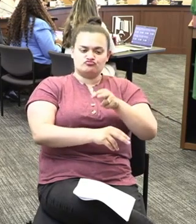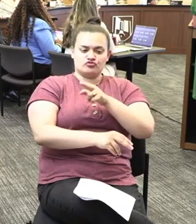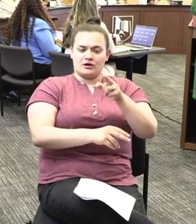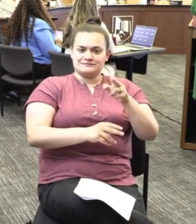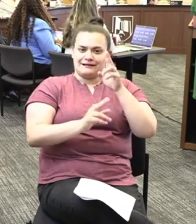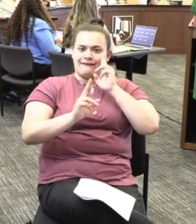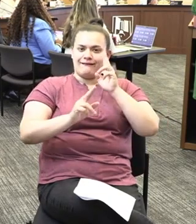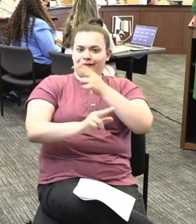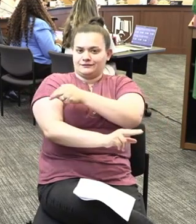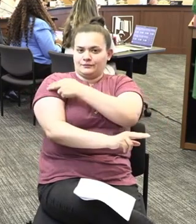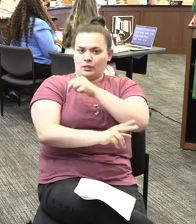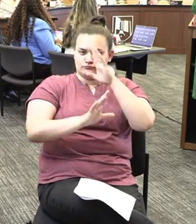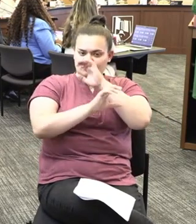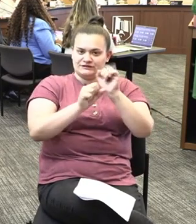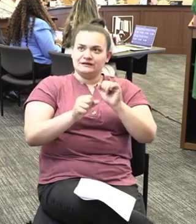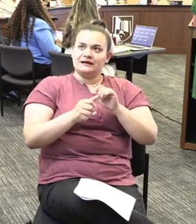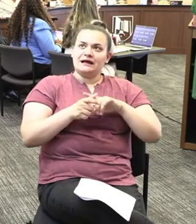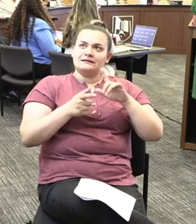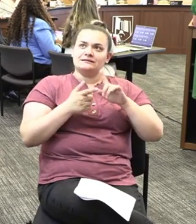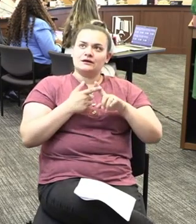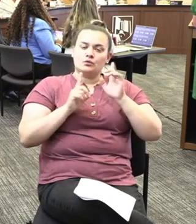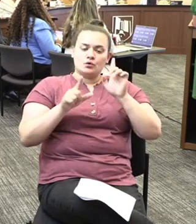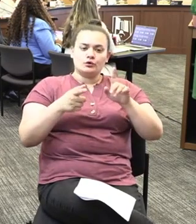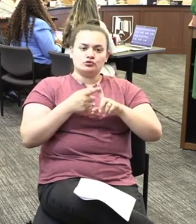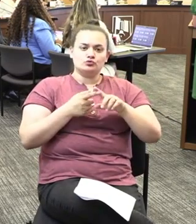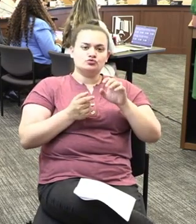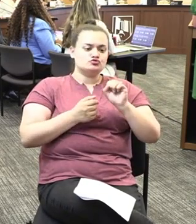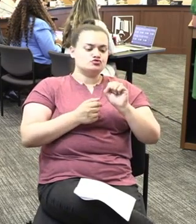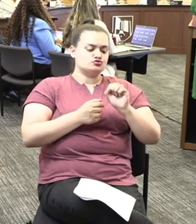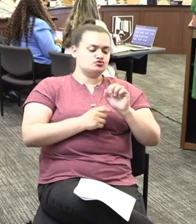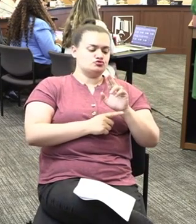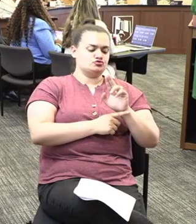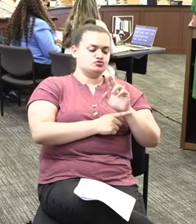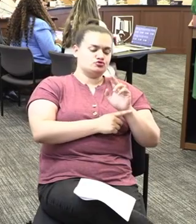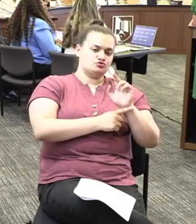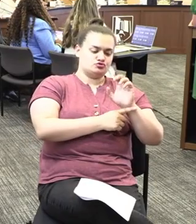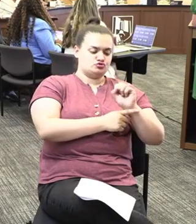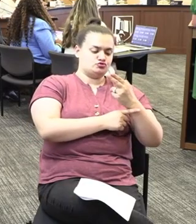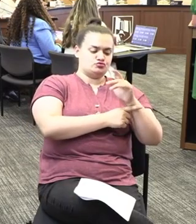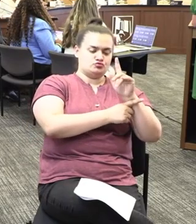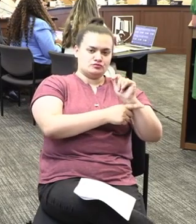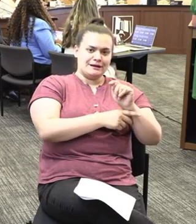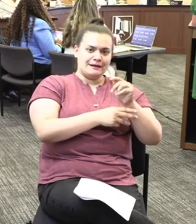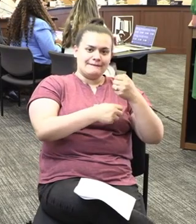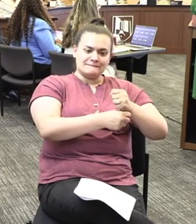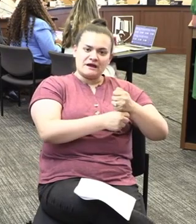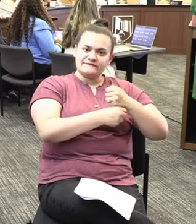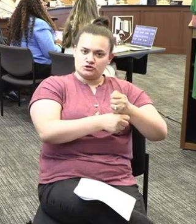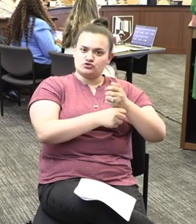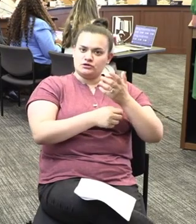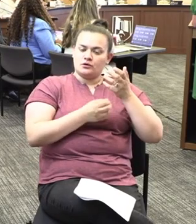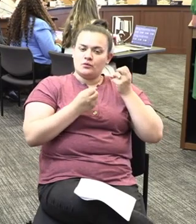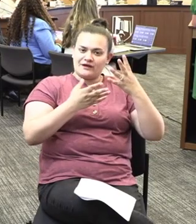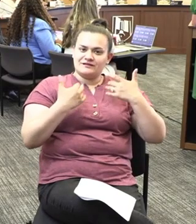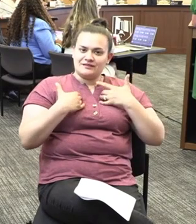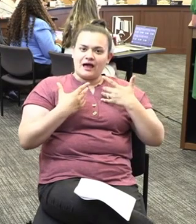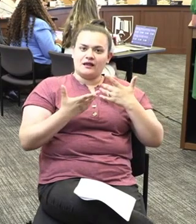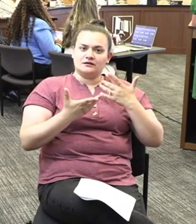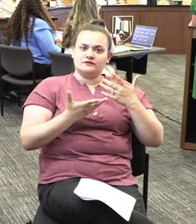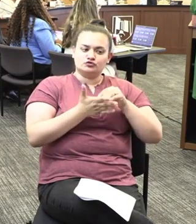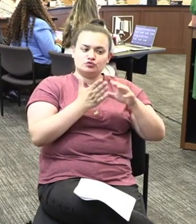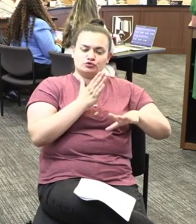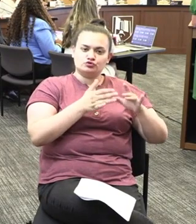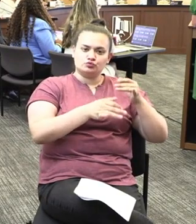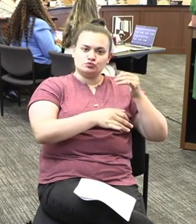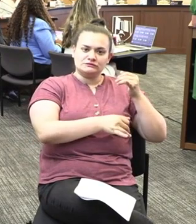Excellence Award will be going to Shoup Manufacturing. We have a great relationship with them in our ag department. Many of our students intern there They